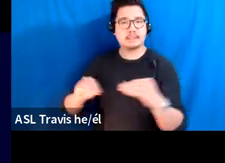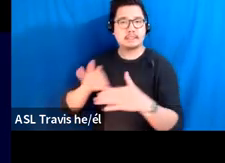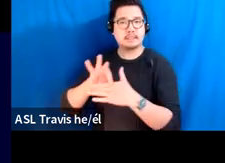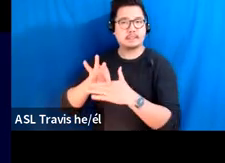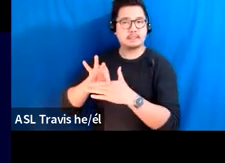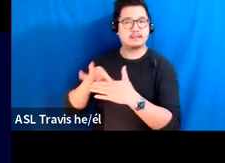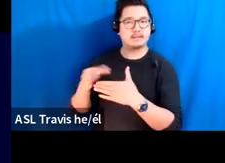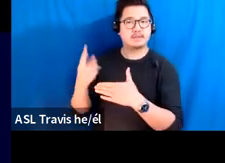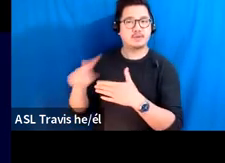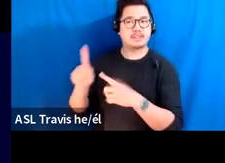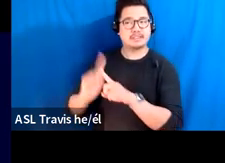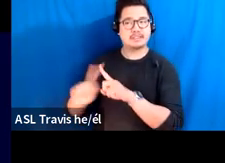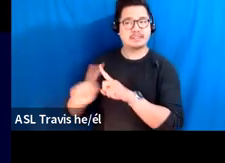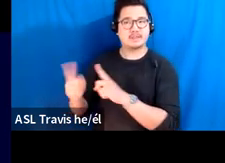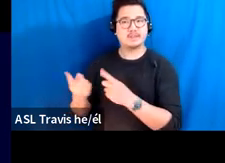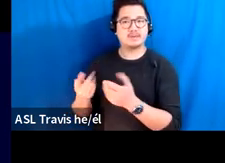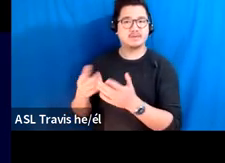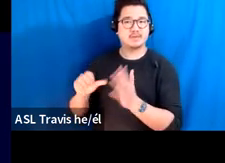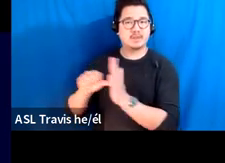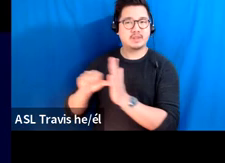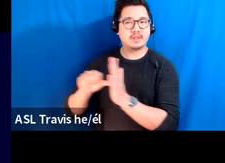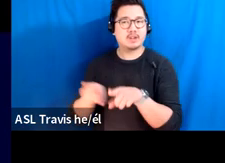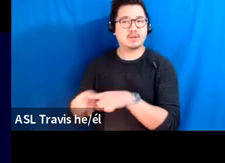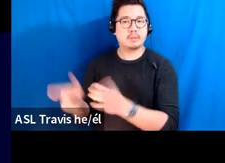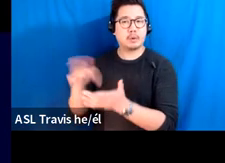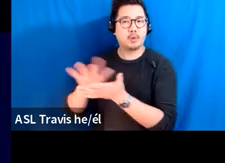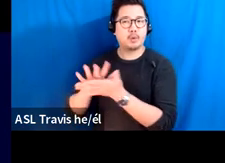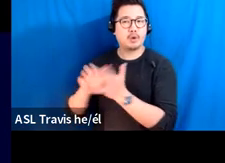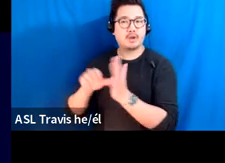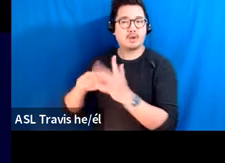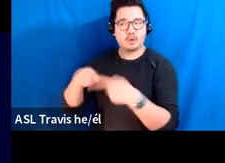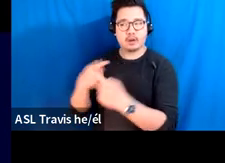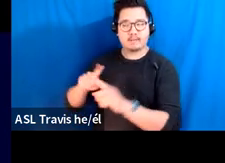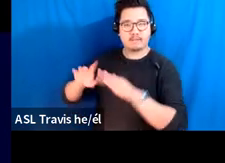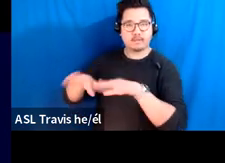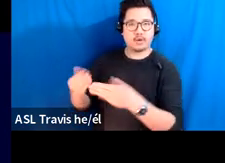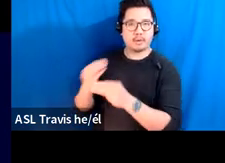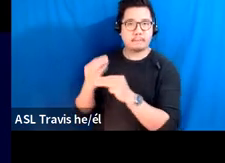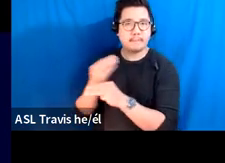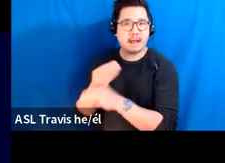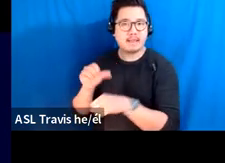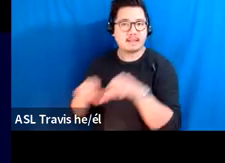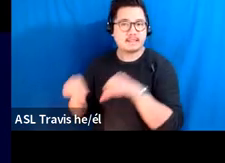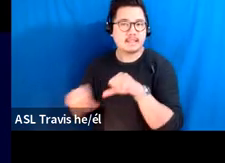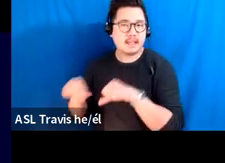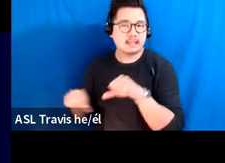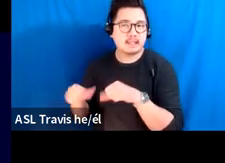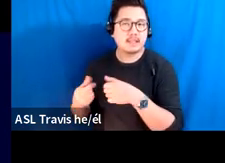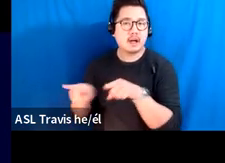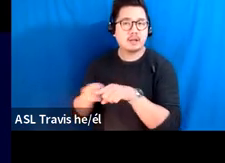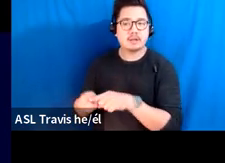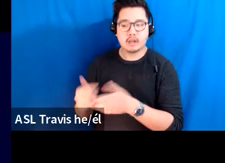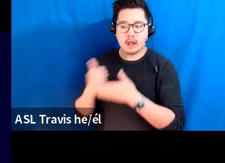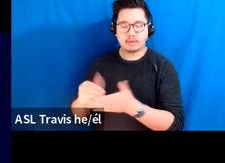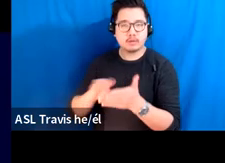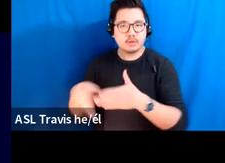intermediate grades and into your middle years grades where there's a larger focus on mathematics and sciences and then getting them prepared